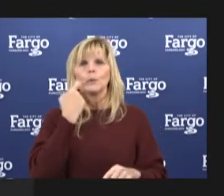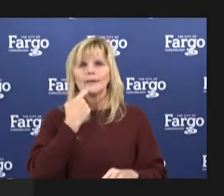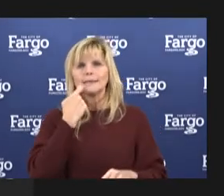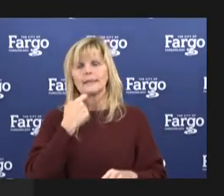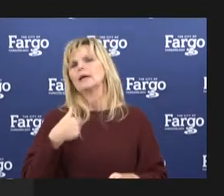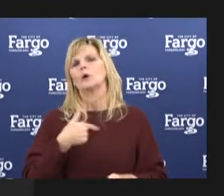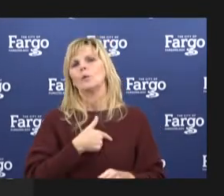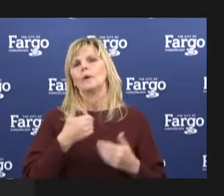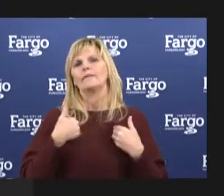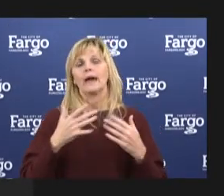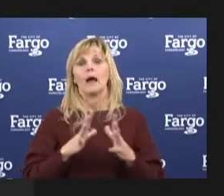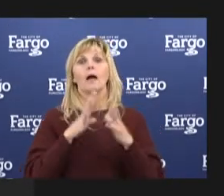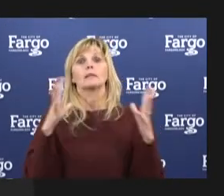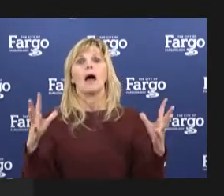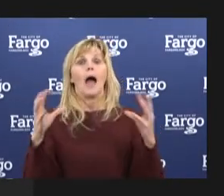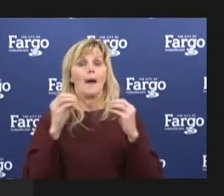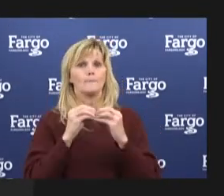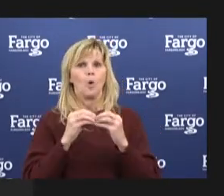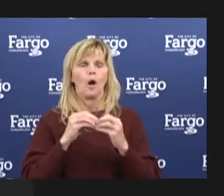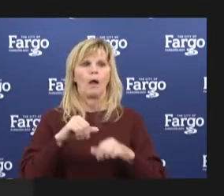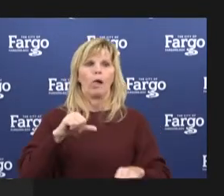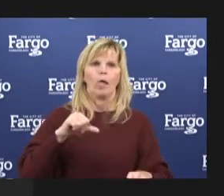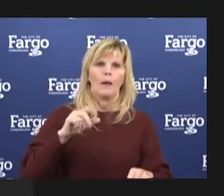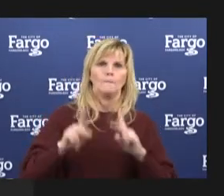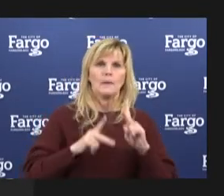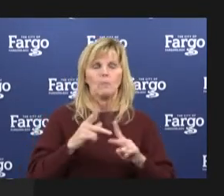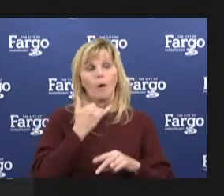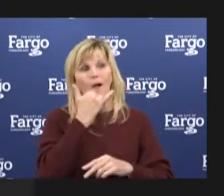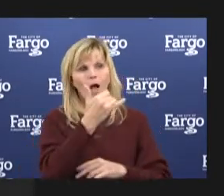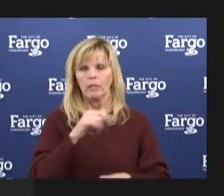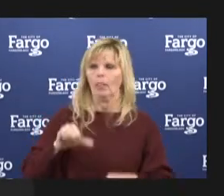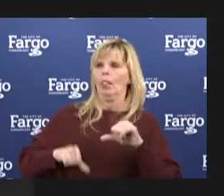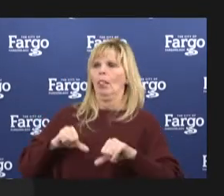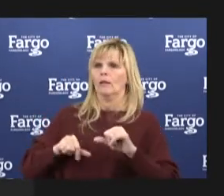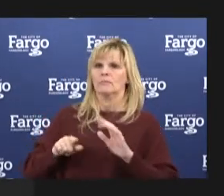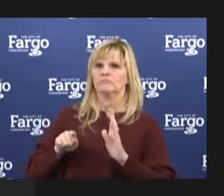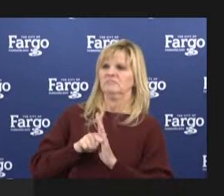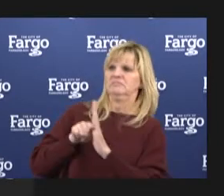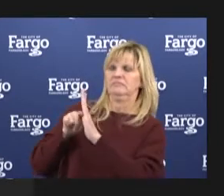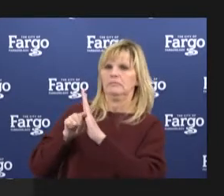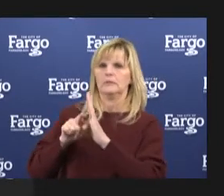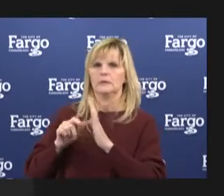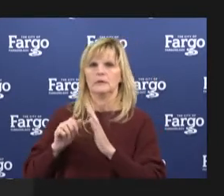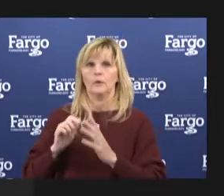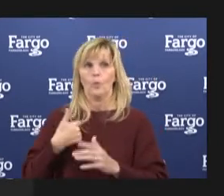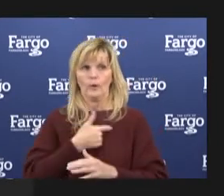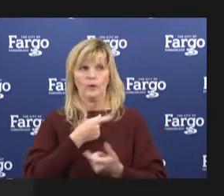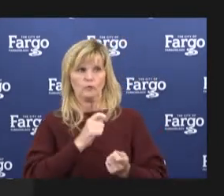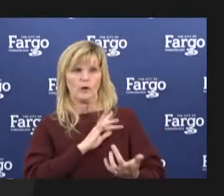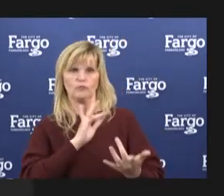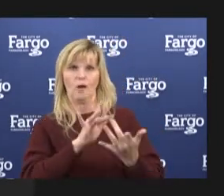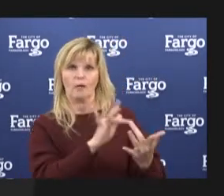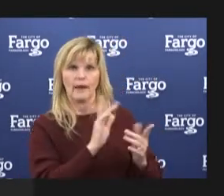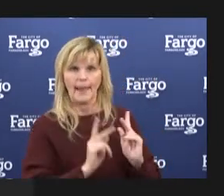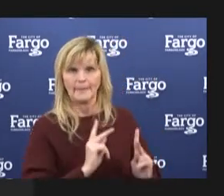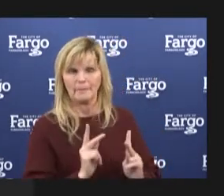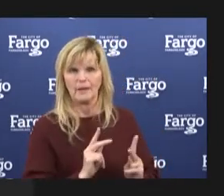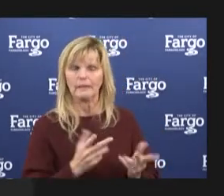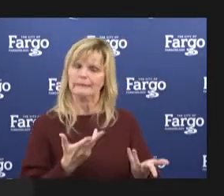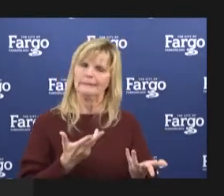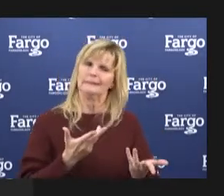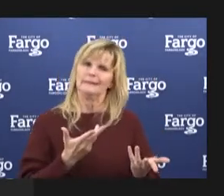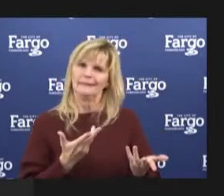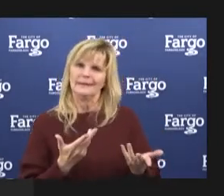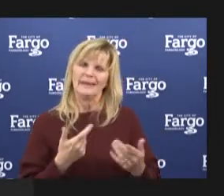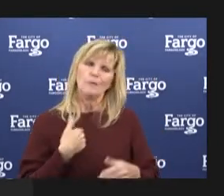recently we've had a lot more hesitancy and a lot more negativity with our contact tracers. And I think if